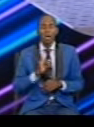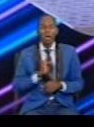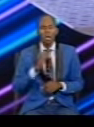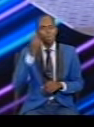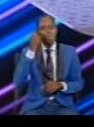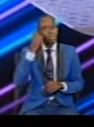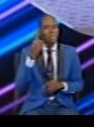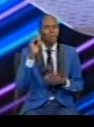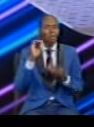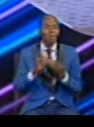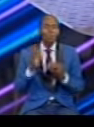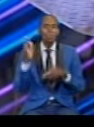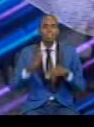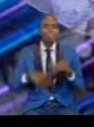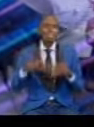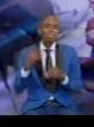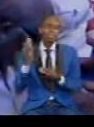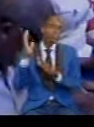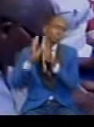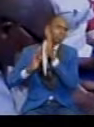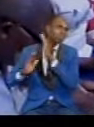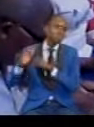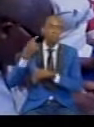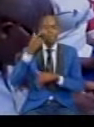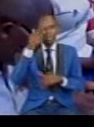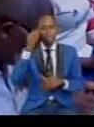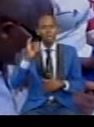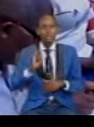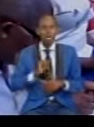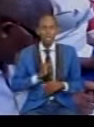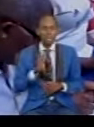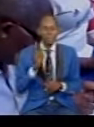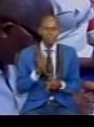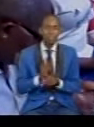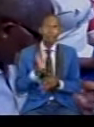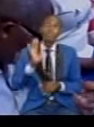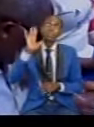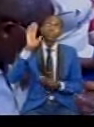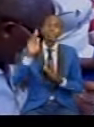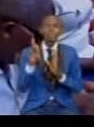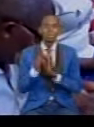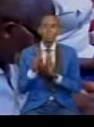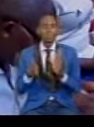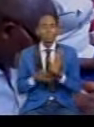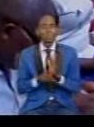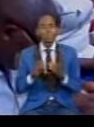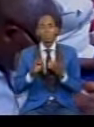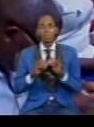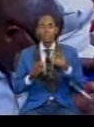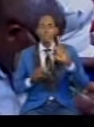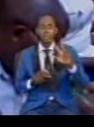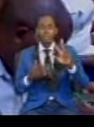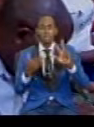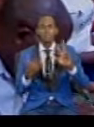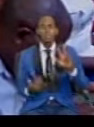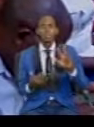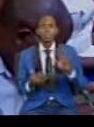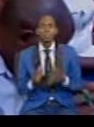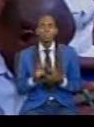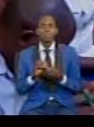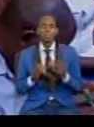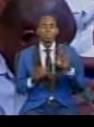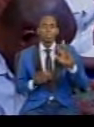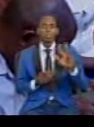more than the ancients because I keep thy precepts. Number three now. We're looking at number